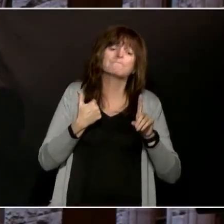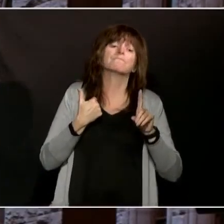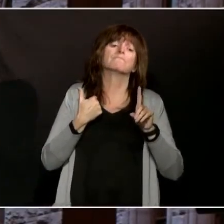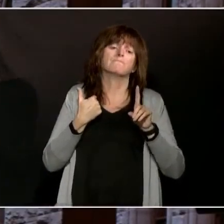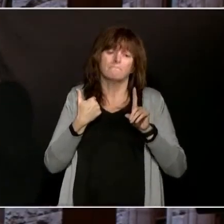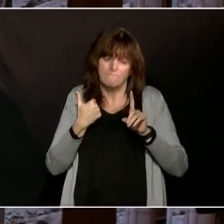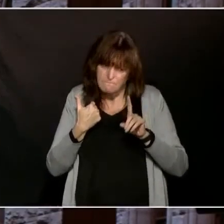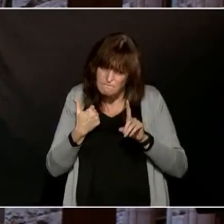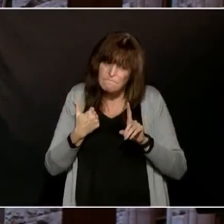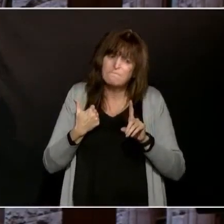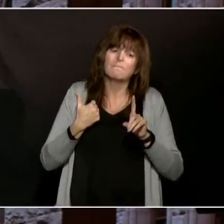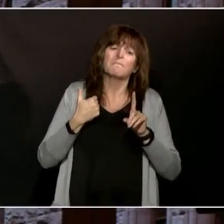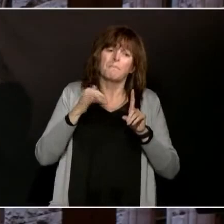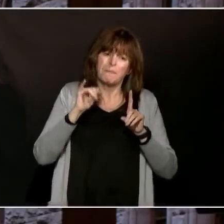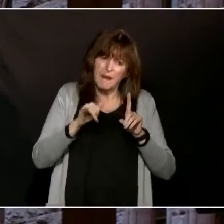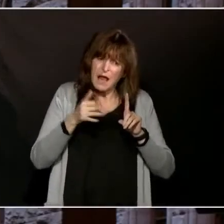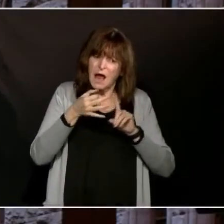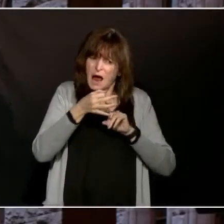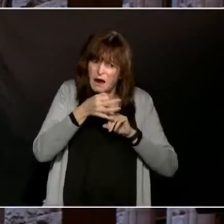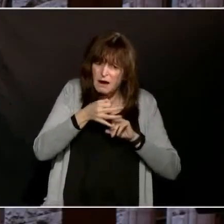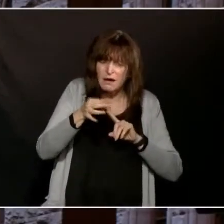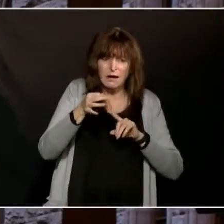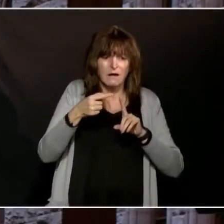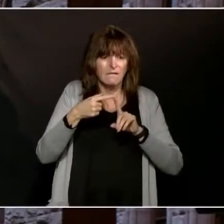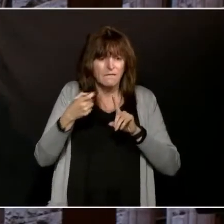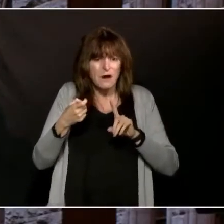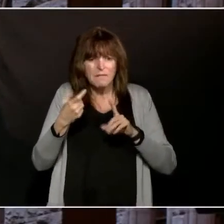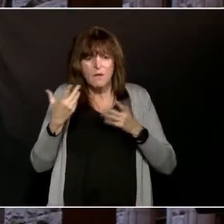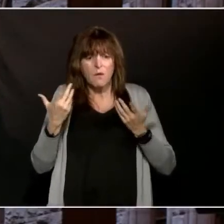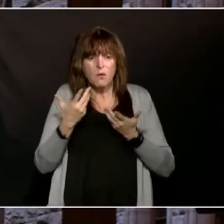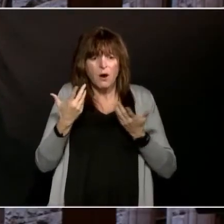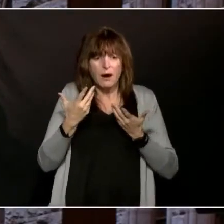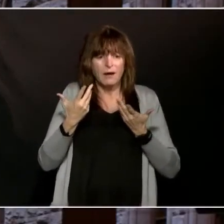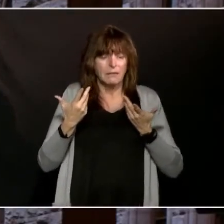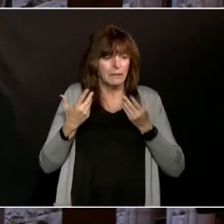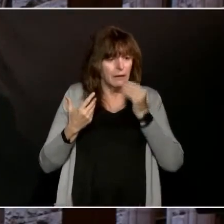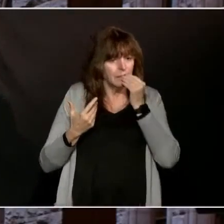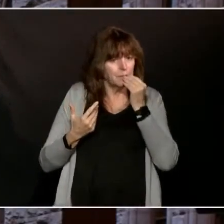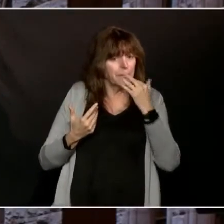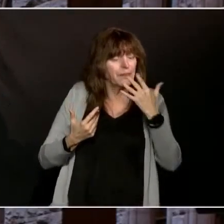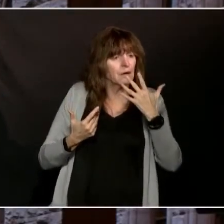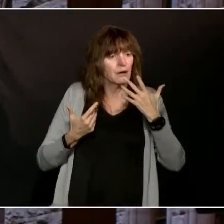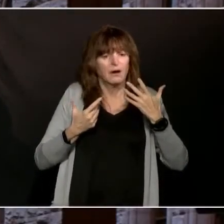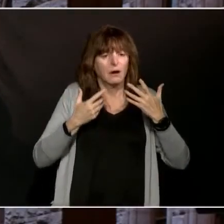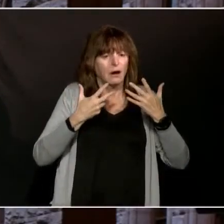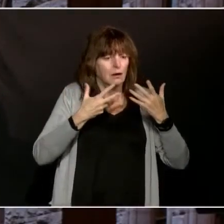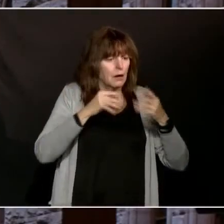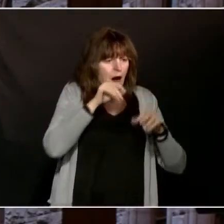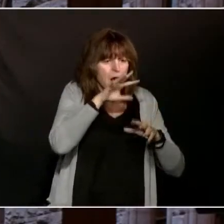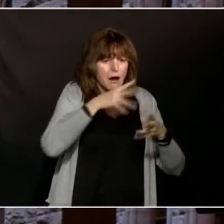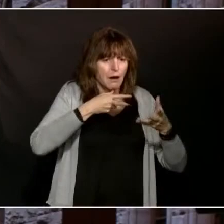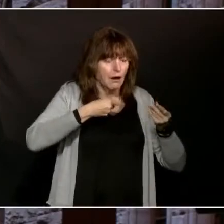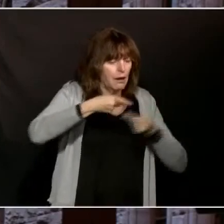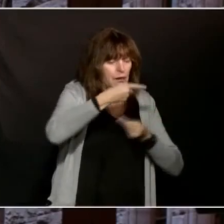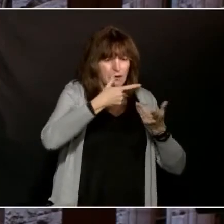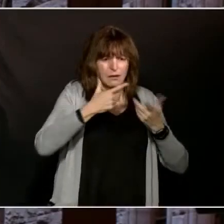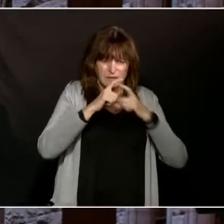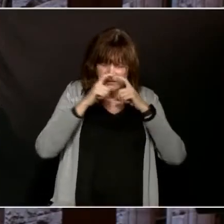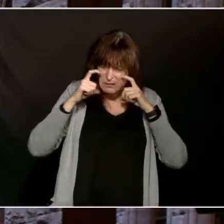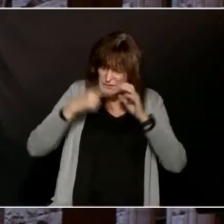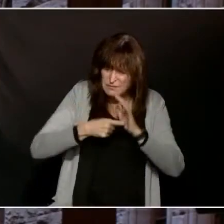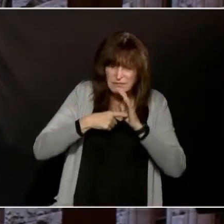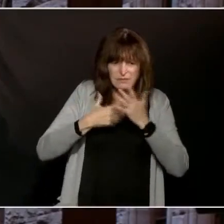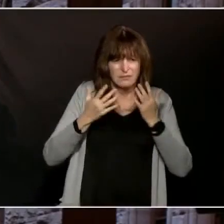masking, proper masking, wearing a proper mask, not hanging down half down your face, the 6-foot distancing, household contacts